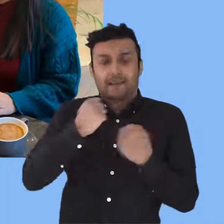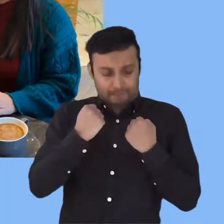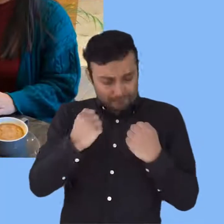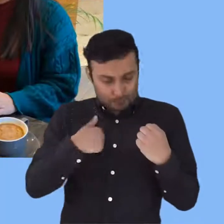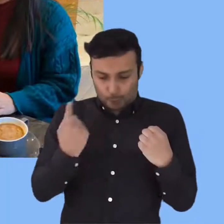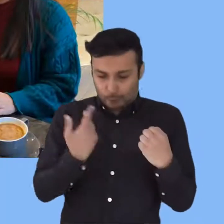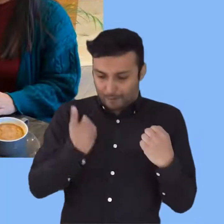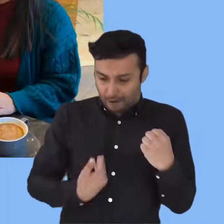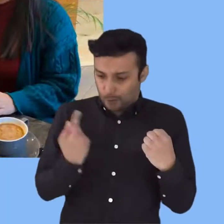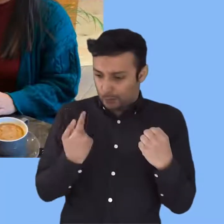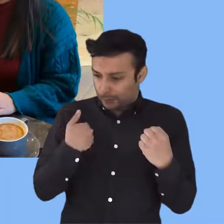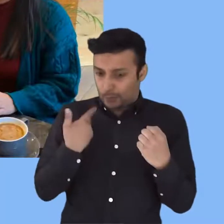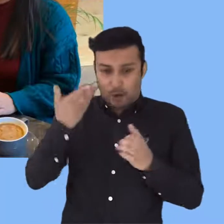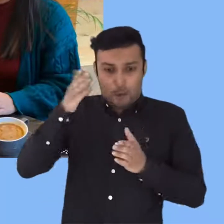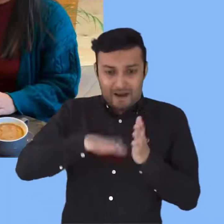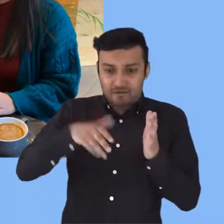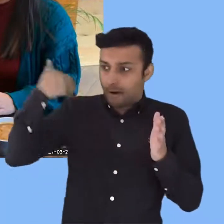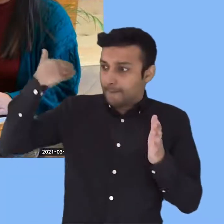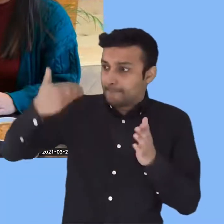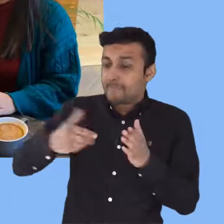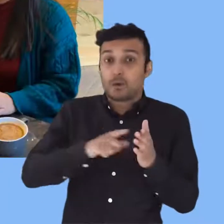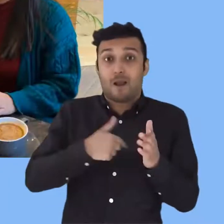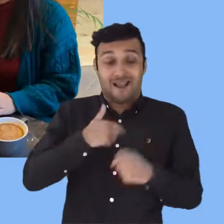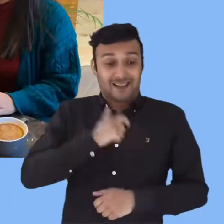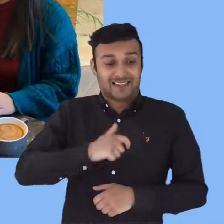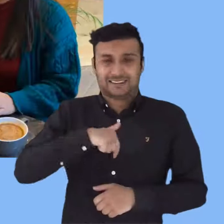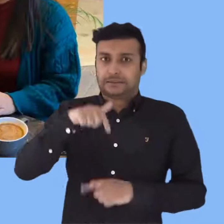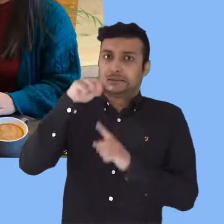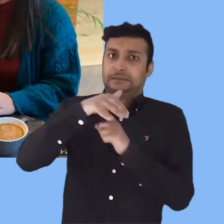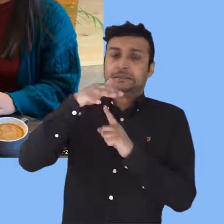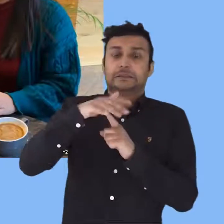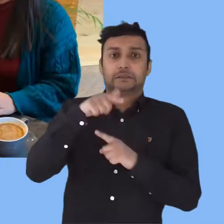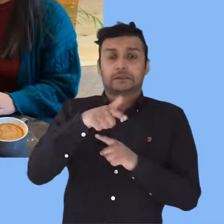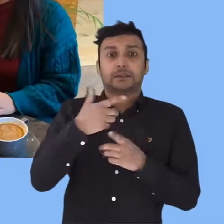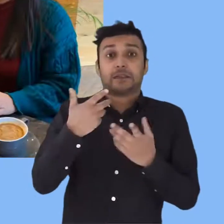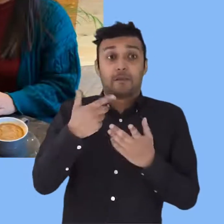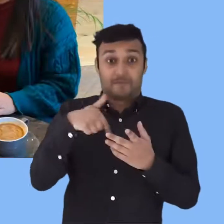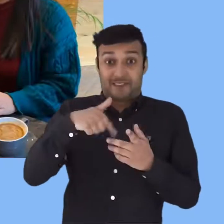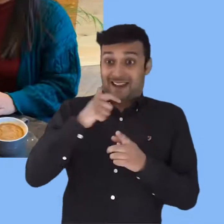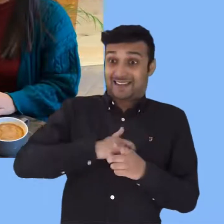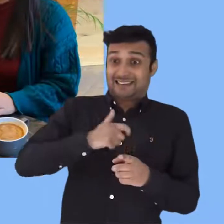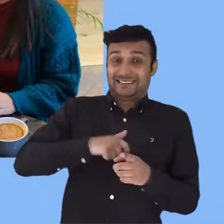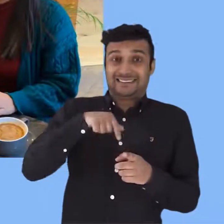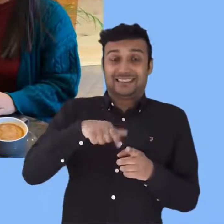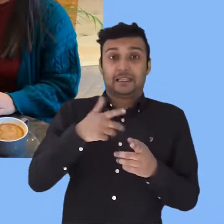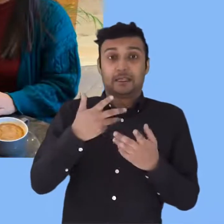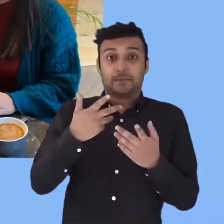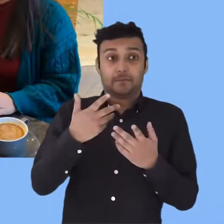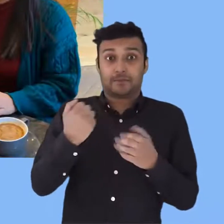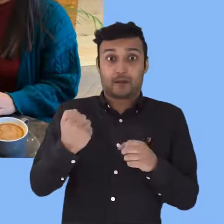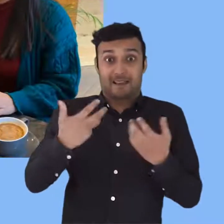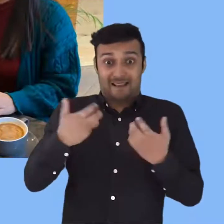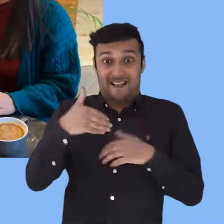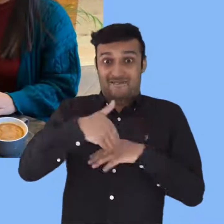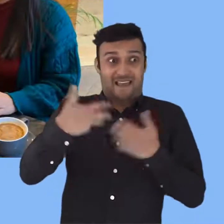because our identities reflect the way we see the world. It affects the way that we move through the world, and it